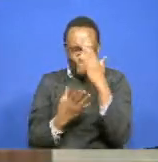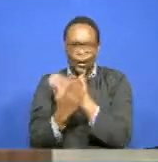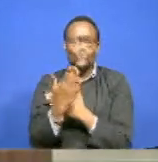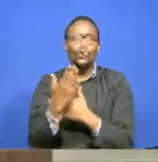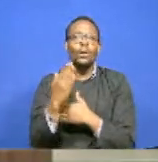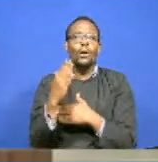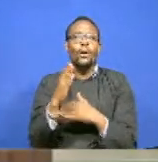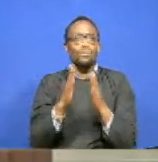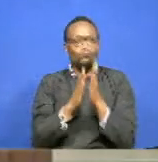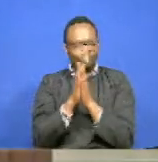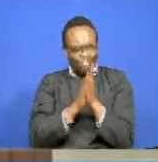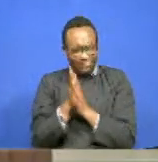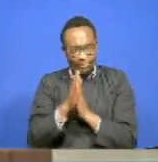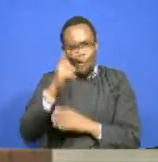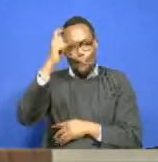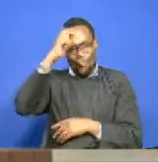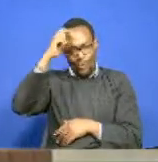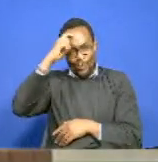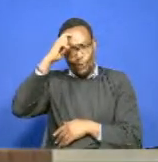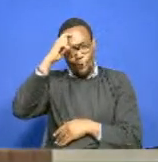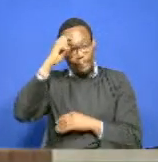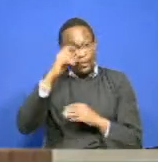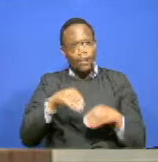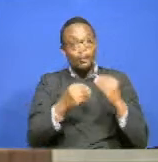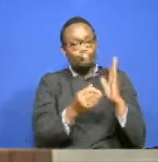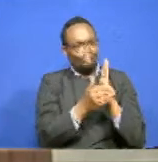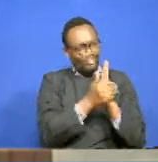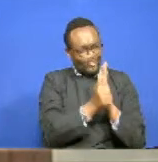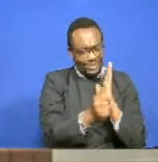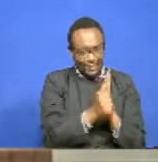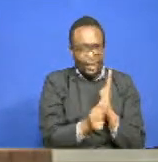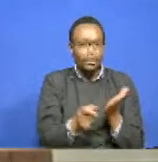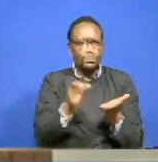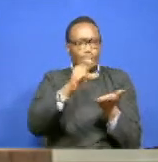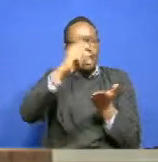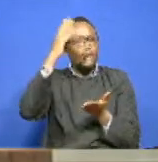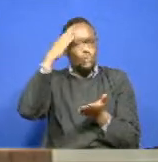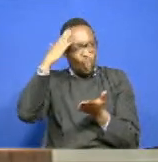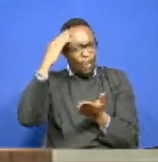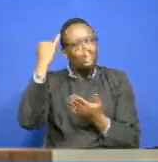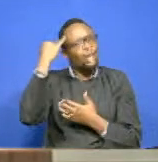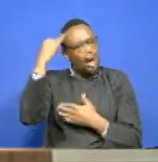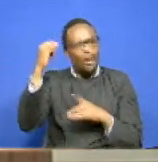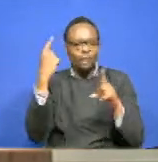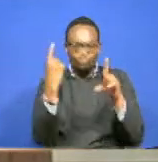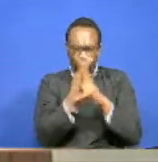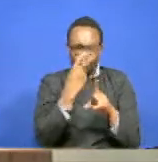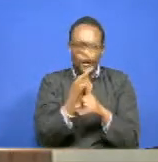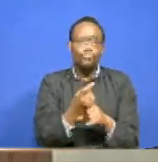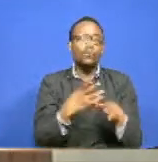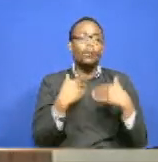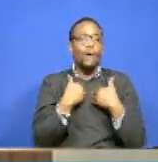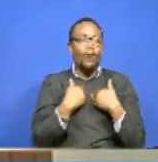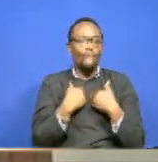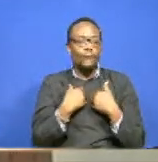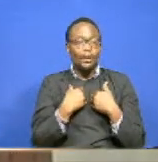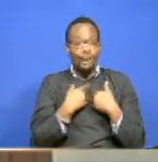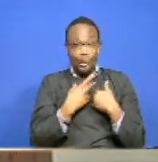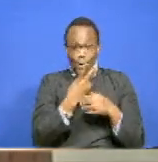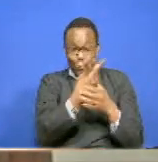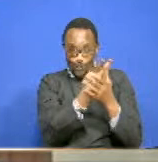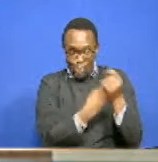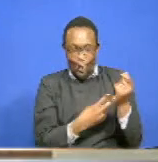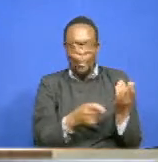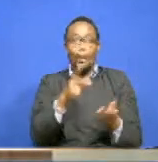and wisdom, which produced skills, knowledge, imagination, and ideas that created the talents